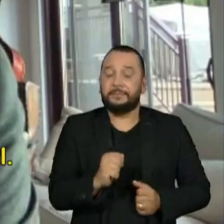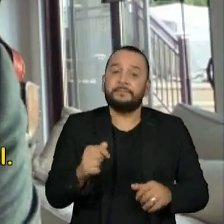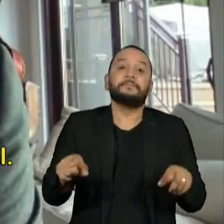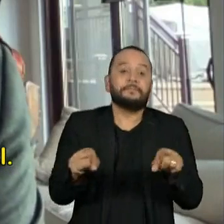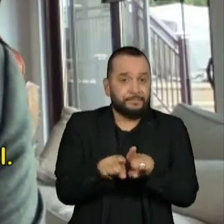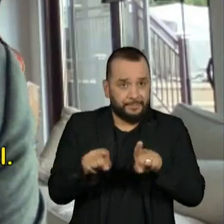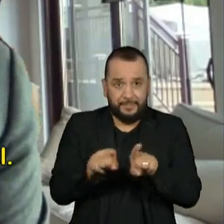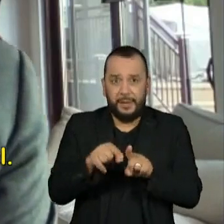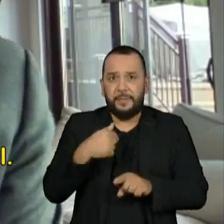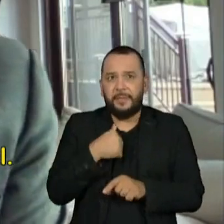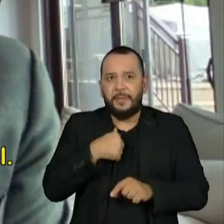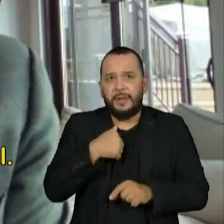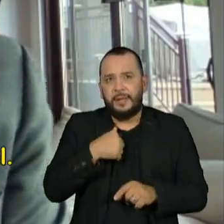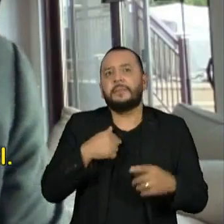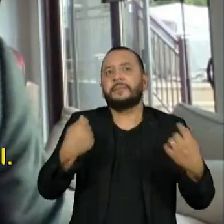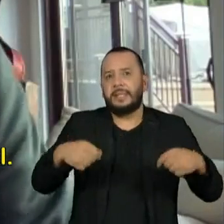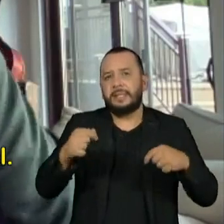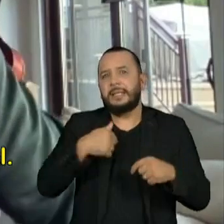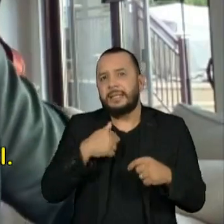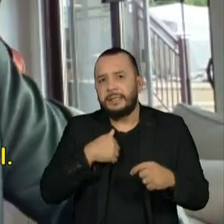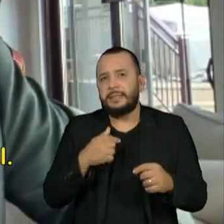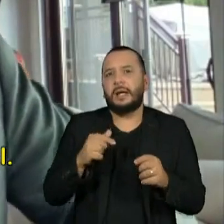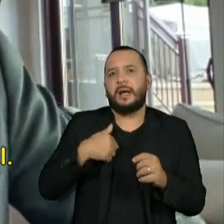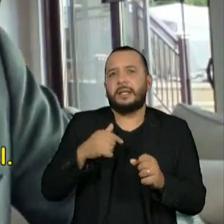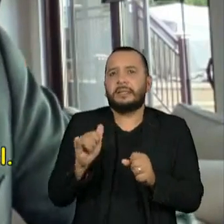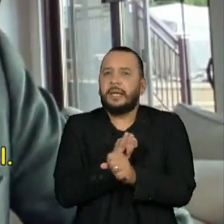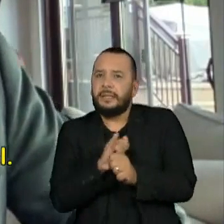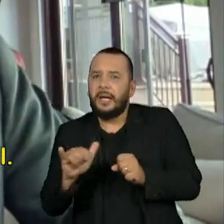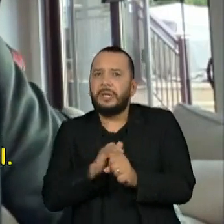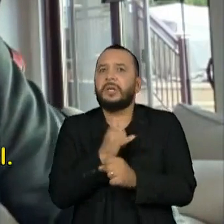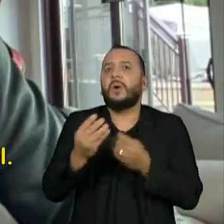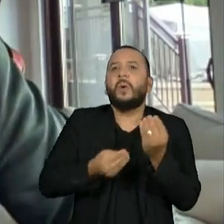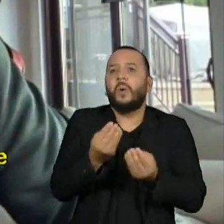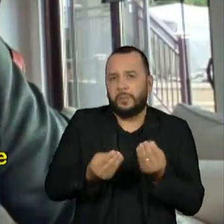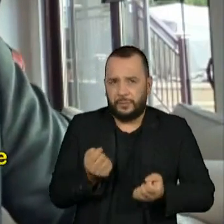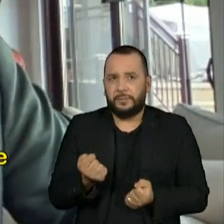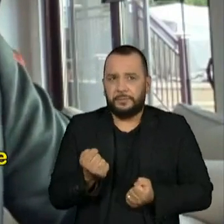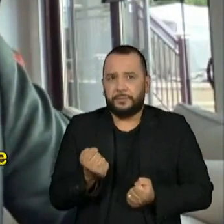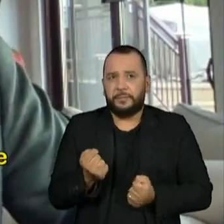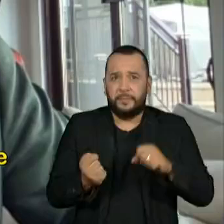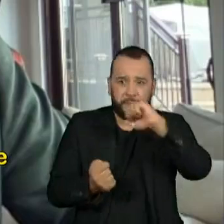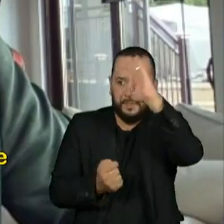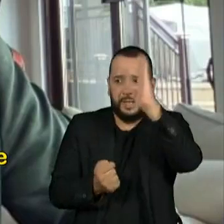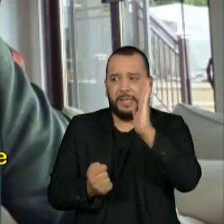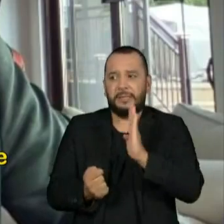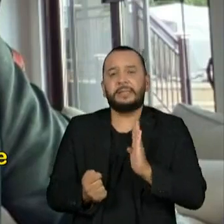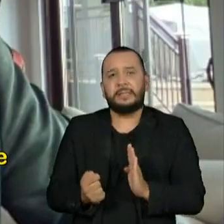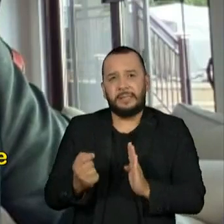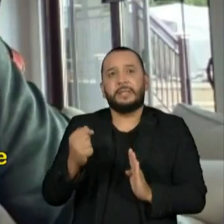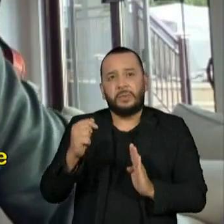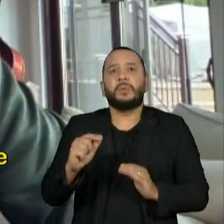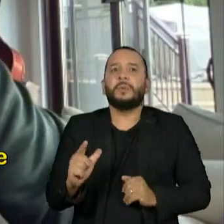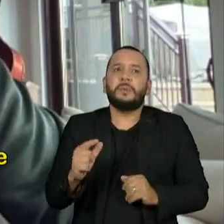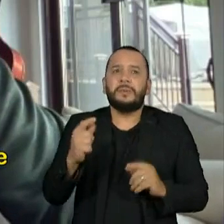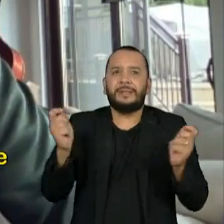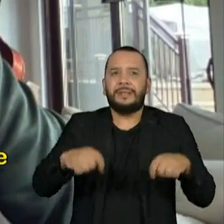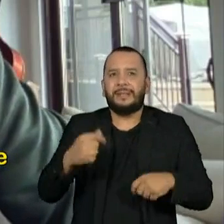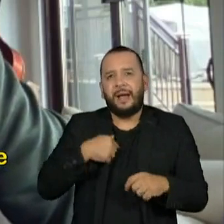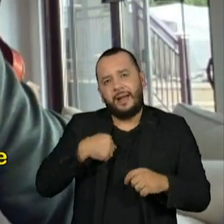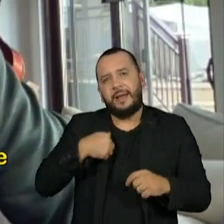Moreover, the question that needs to be asked is a counterfactual one. Would Brazil have